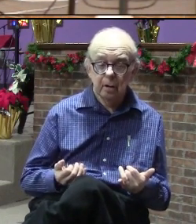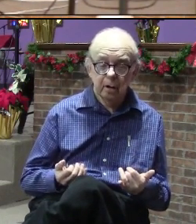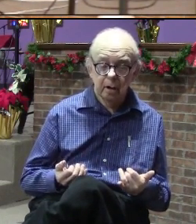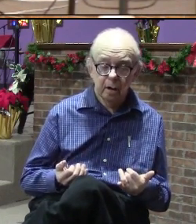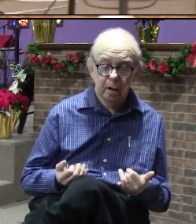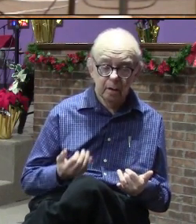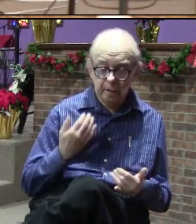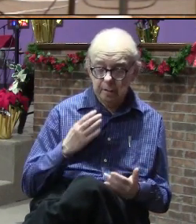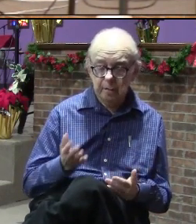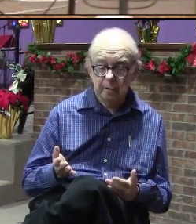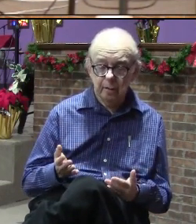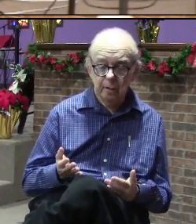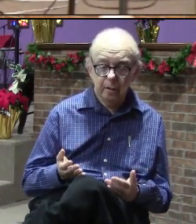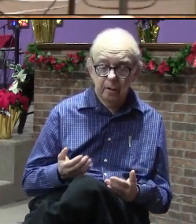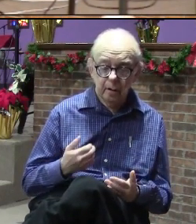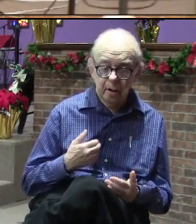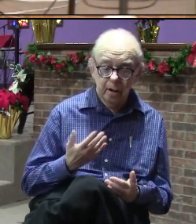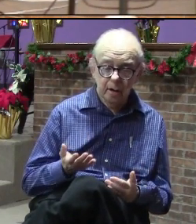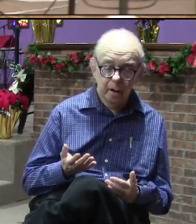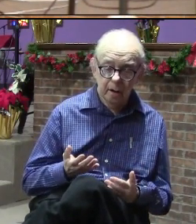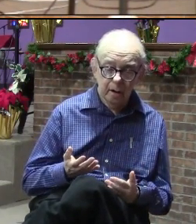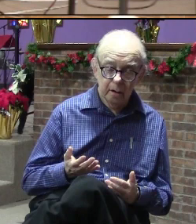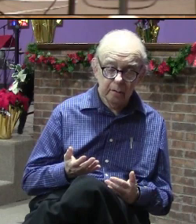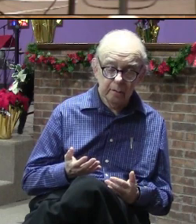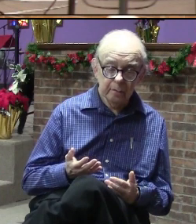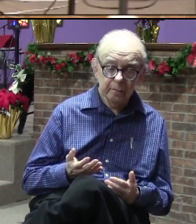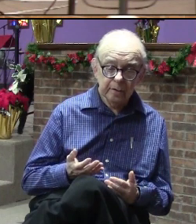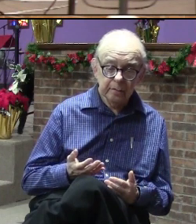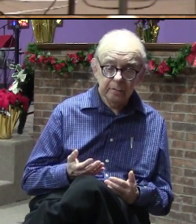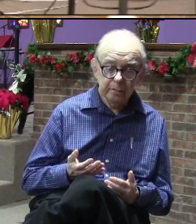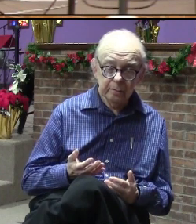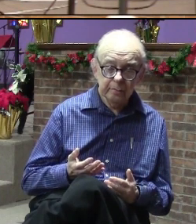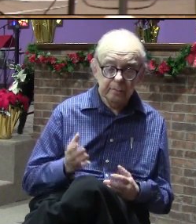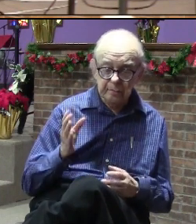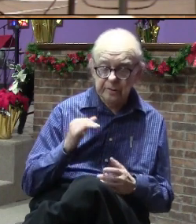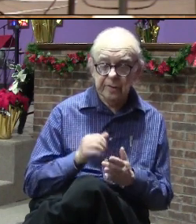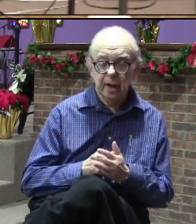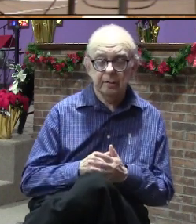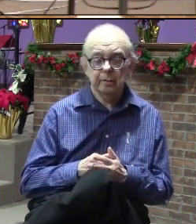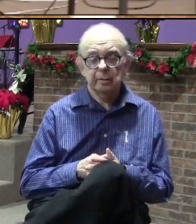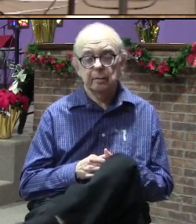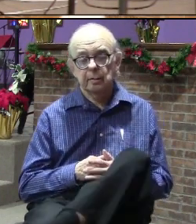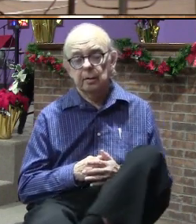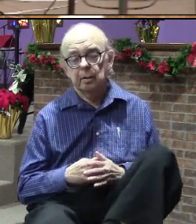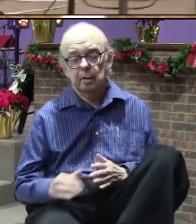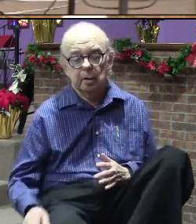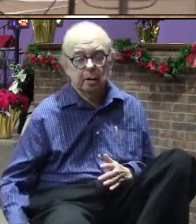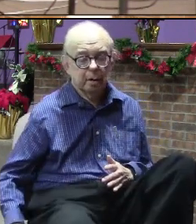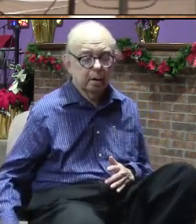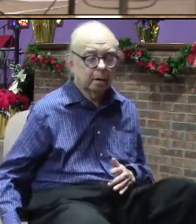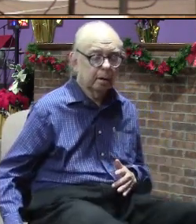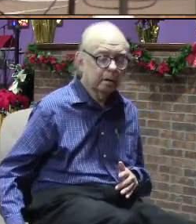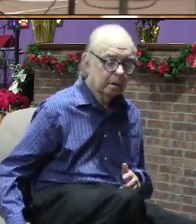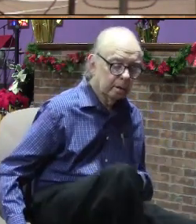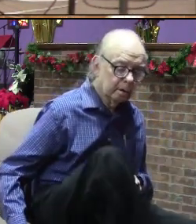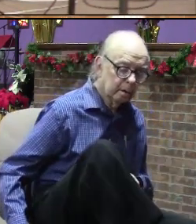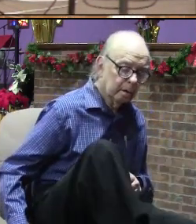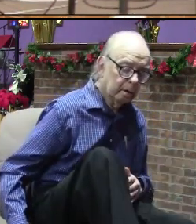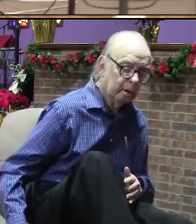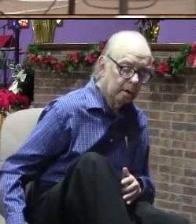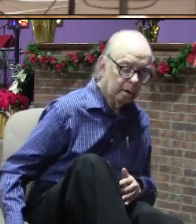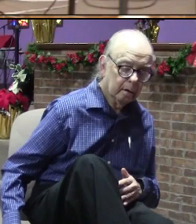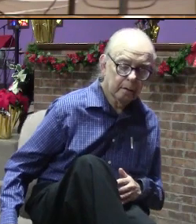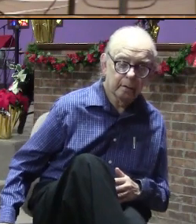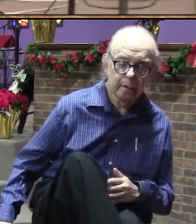And I don't know about you, but I wouldn't want to be caught off guard. So in the Bible, in the